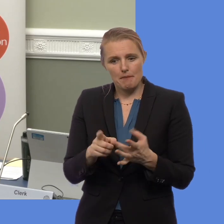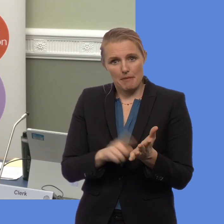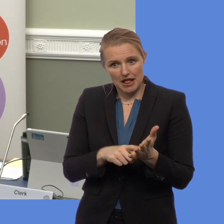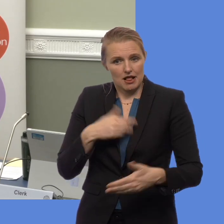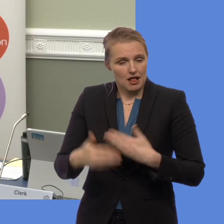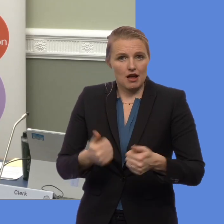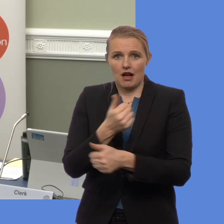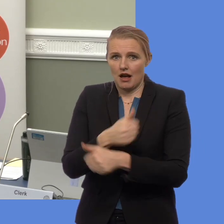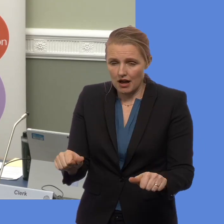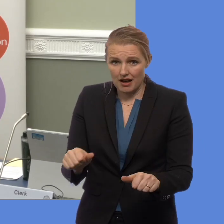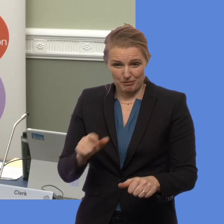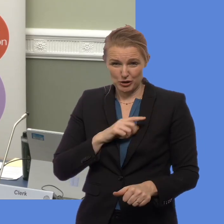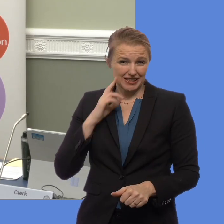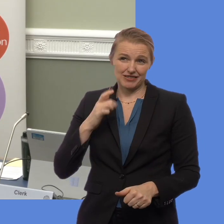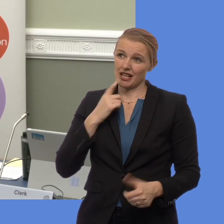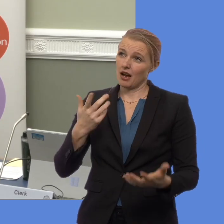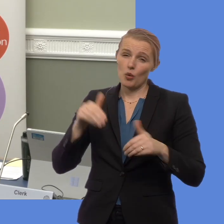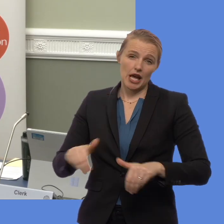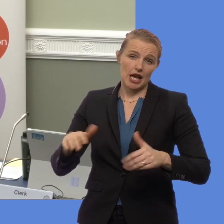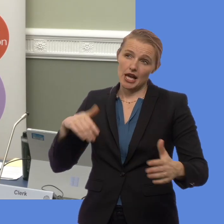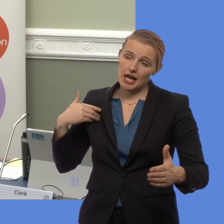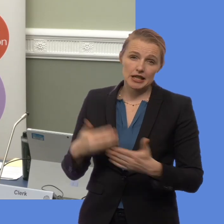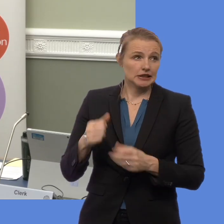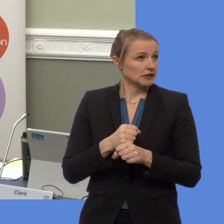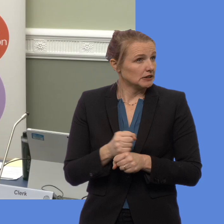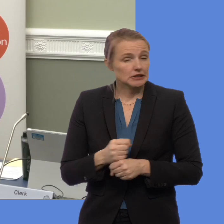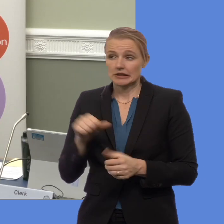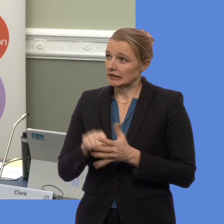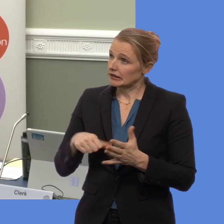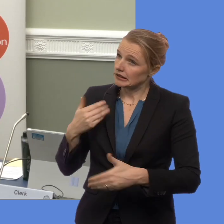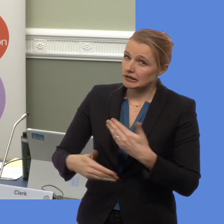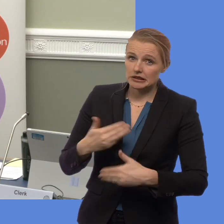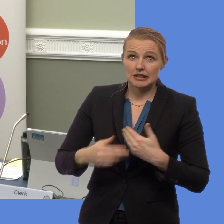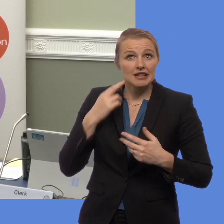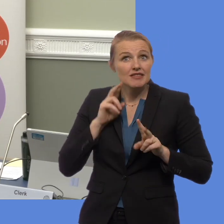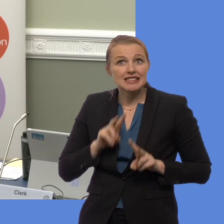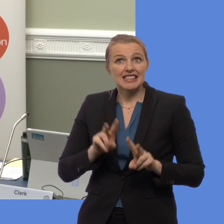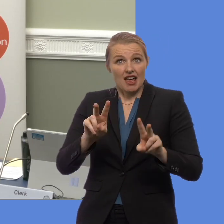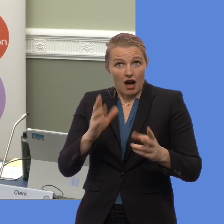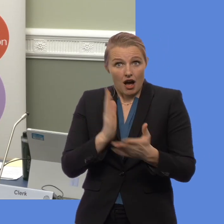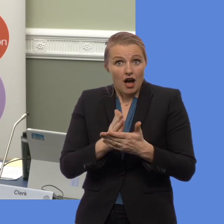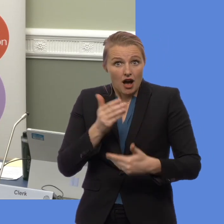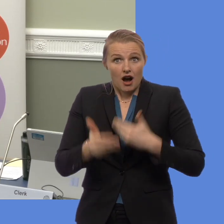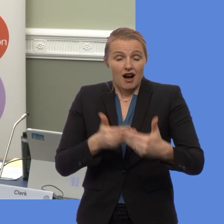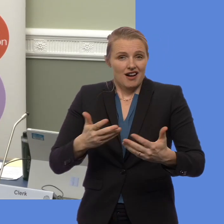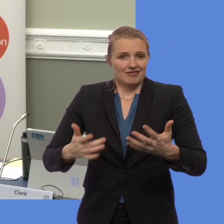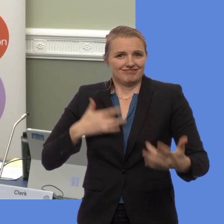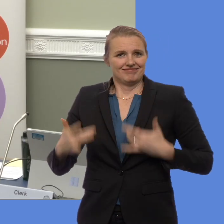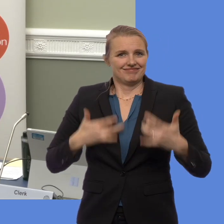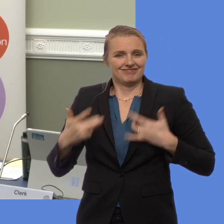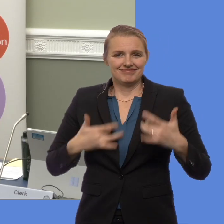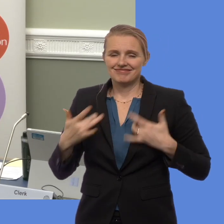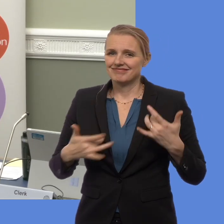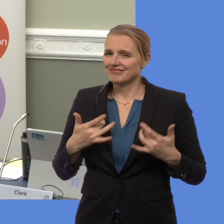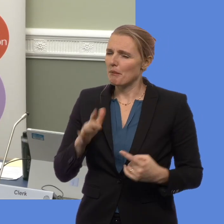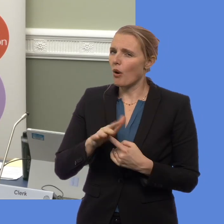welcome, because it was so absent previously. So I think that's really to be noted, and I suppose part of the work that we're